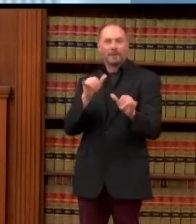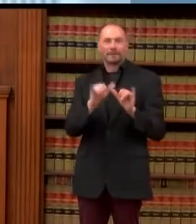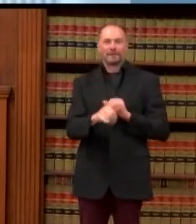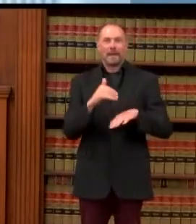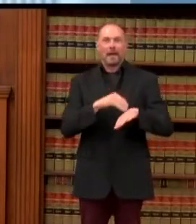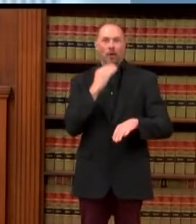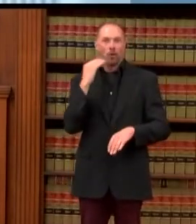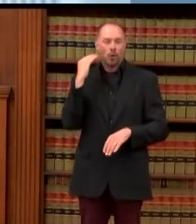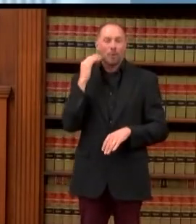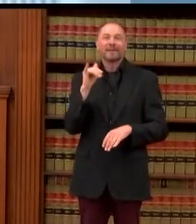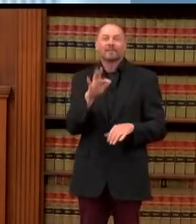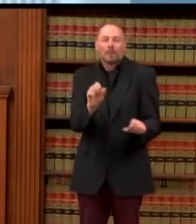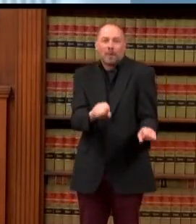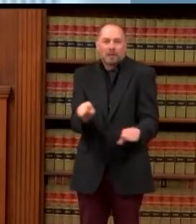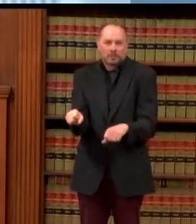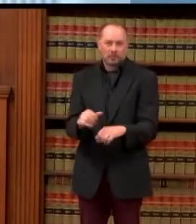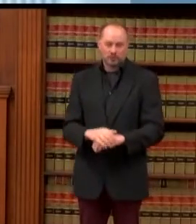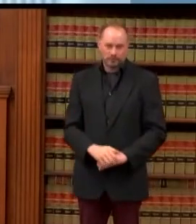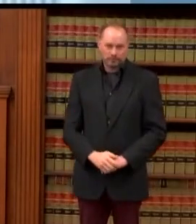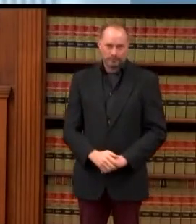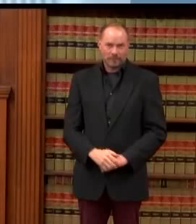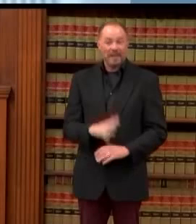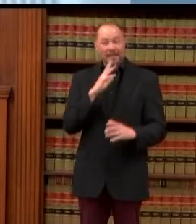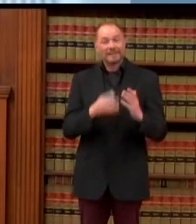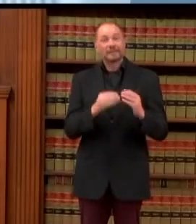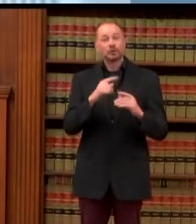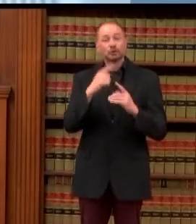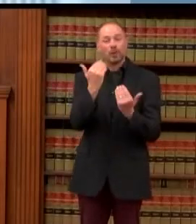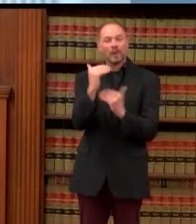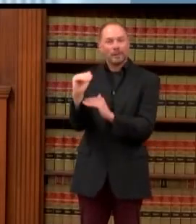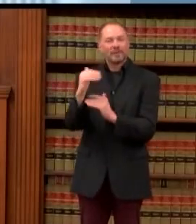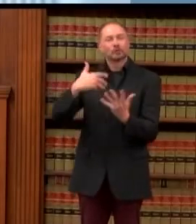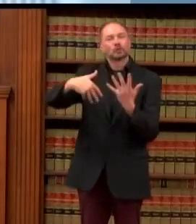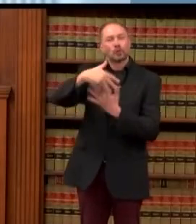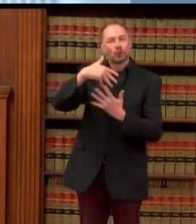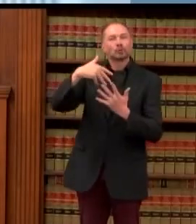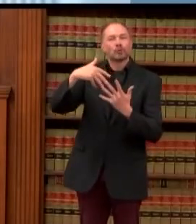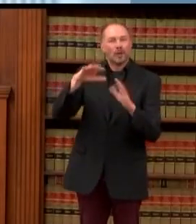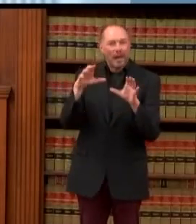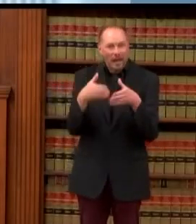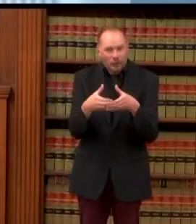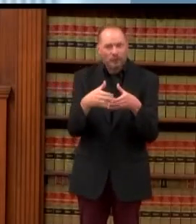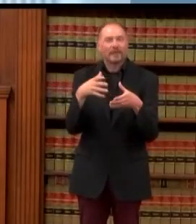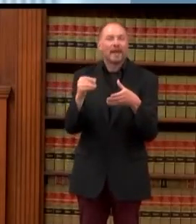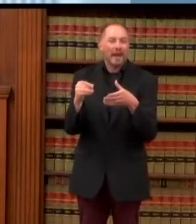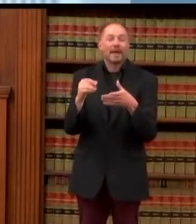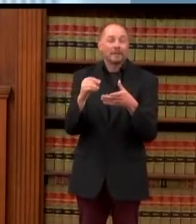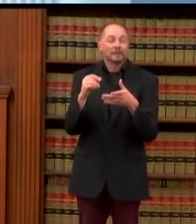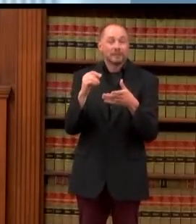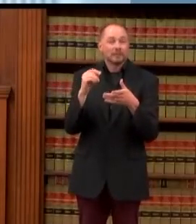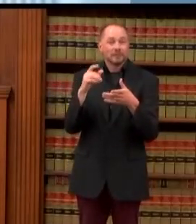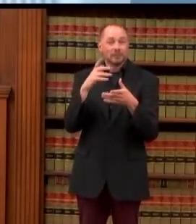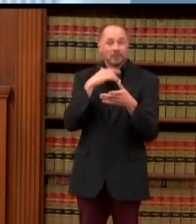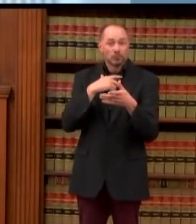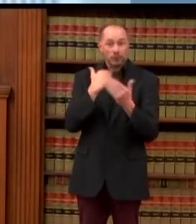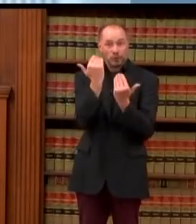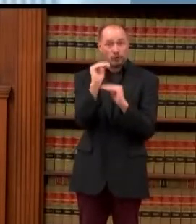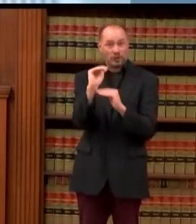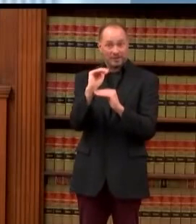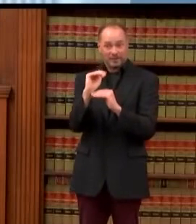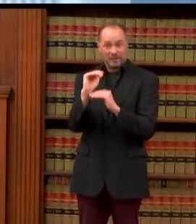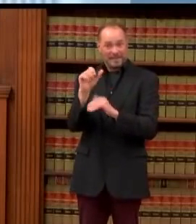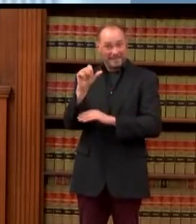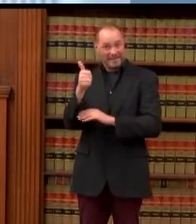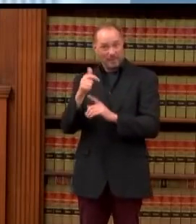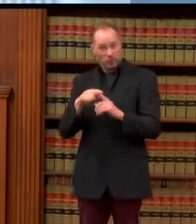all possible. In addition to limiting social gatherings and restricting activities after 10 p.m., our new public